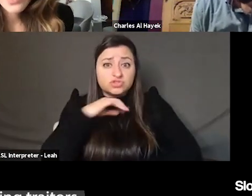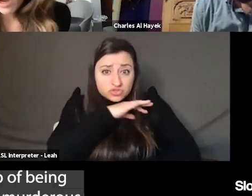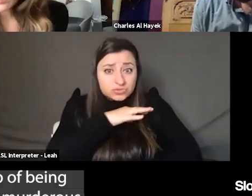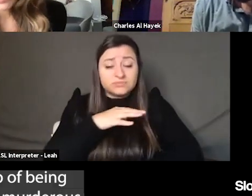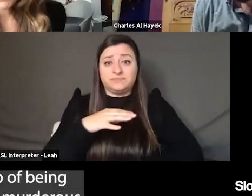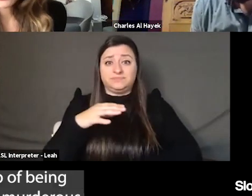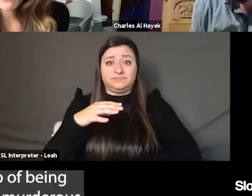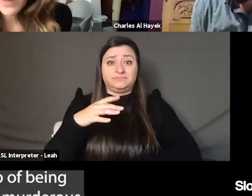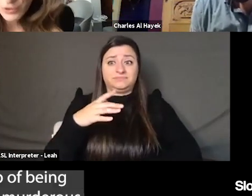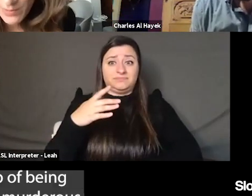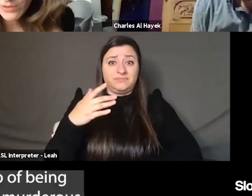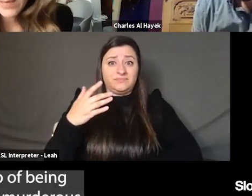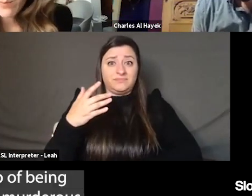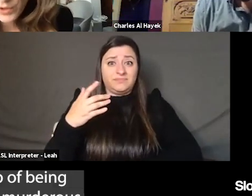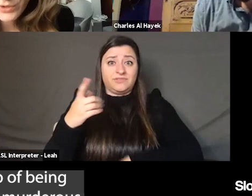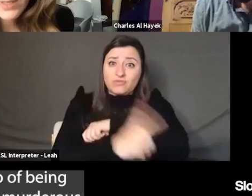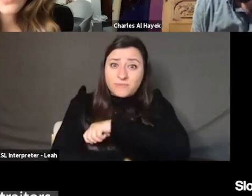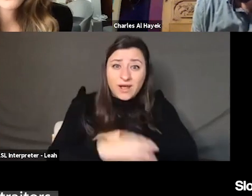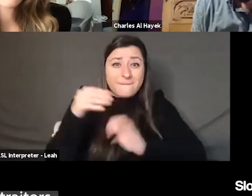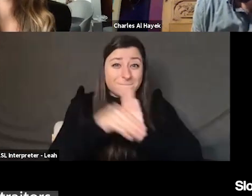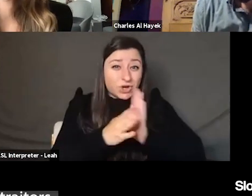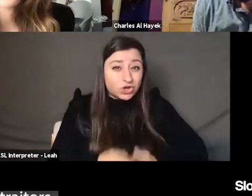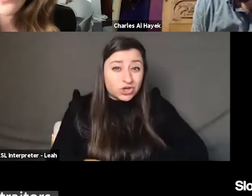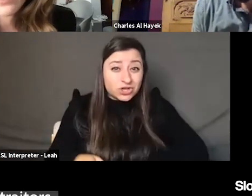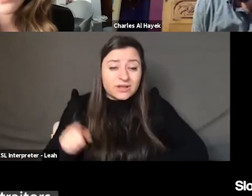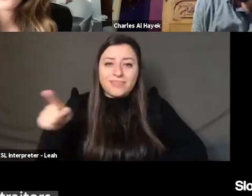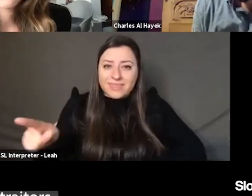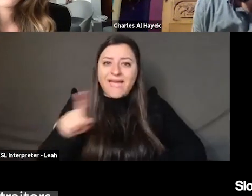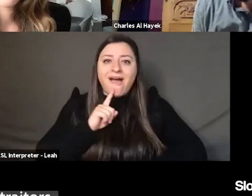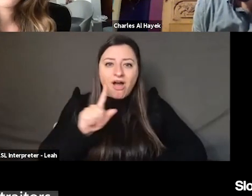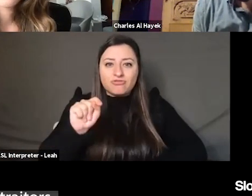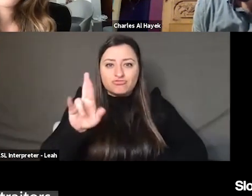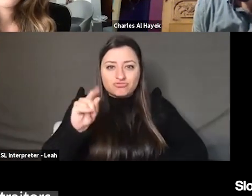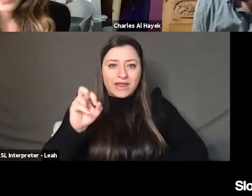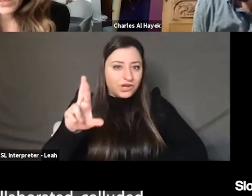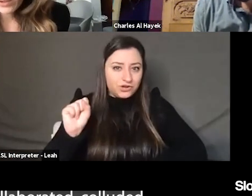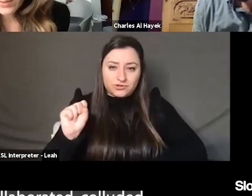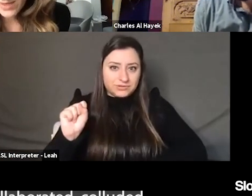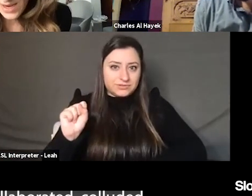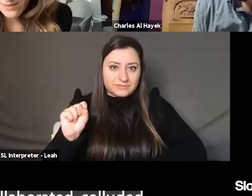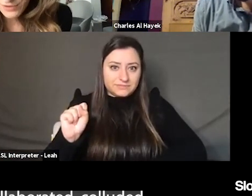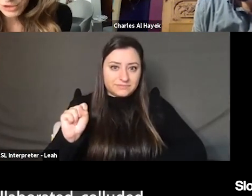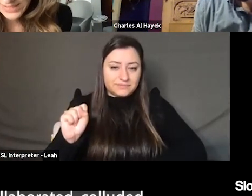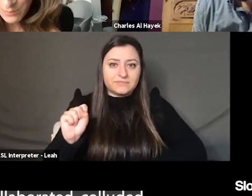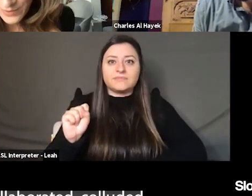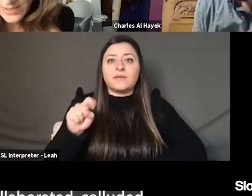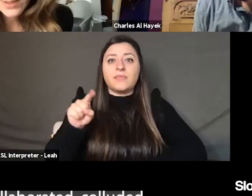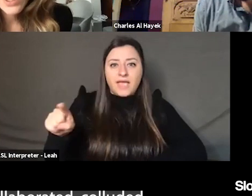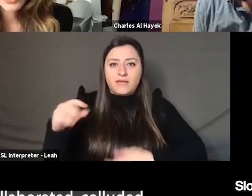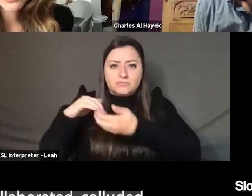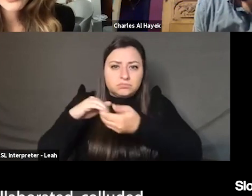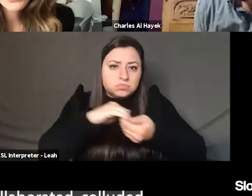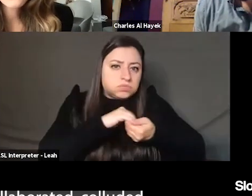traitors, on top of being criminal and murderous, they are traitors. Because they have